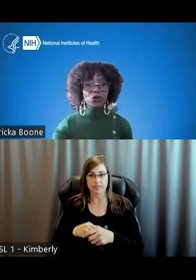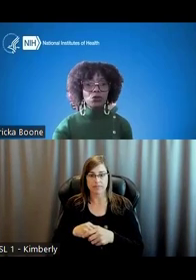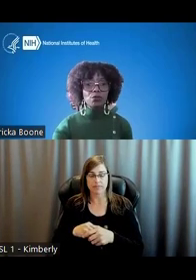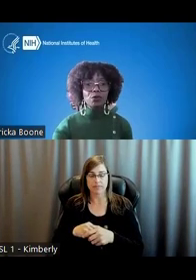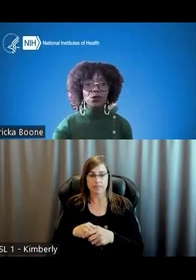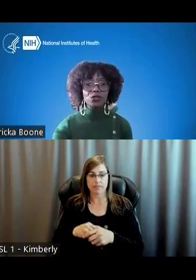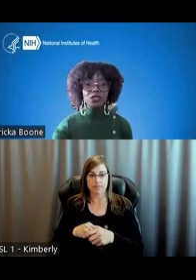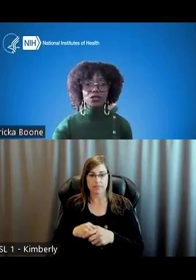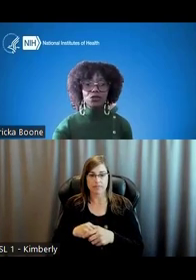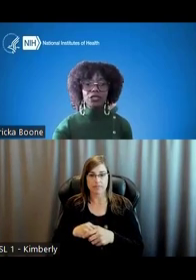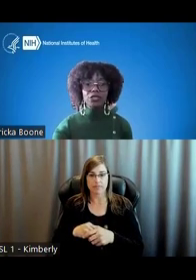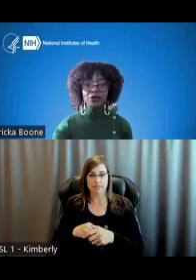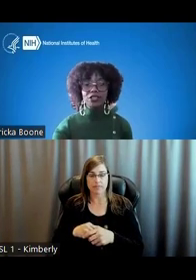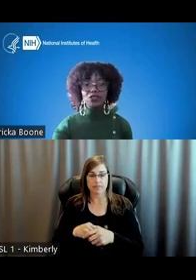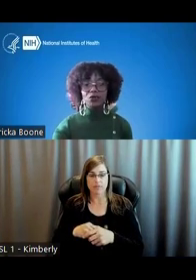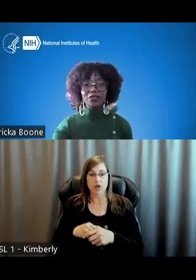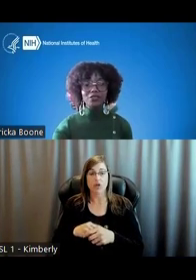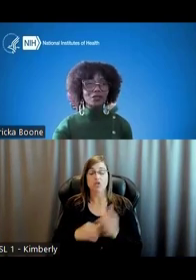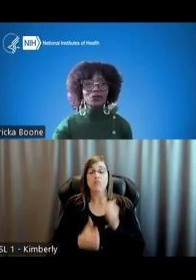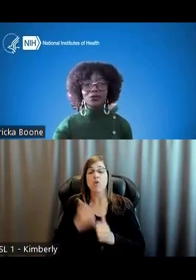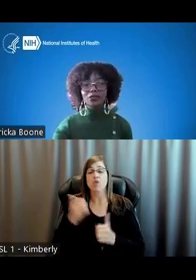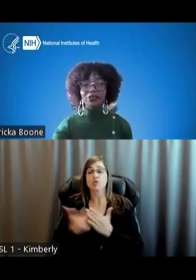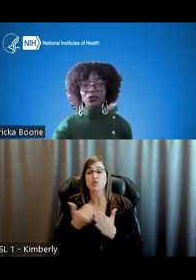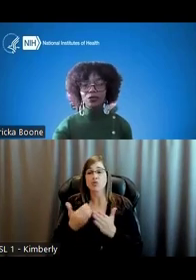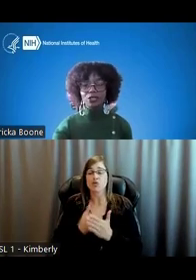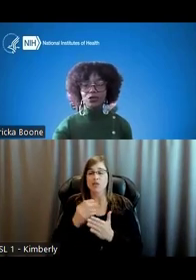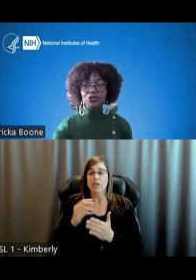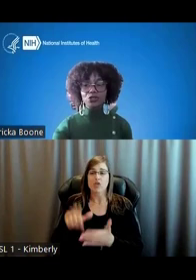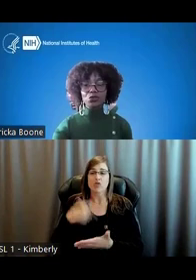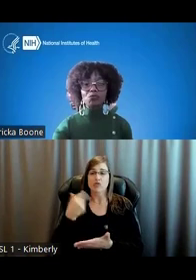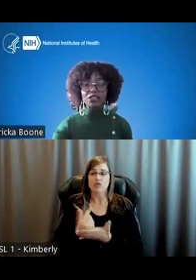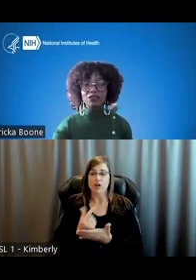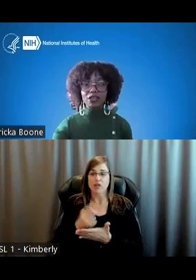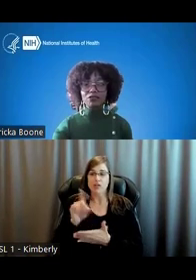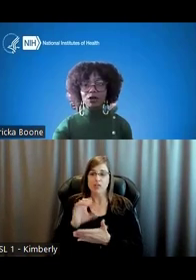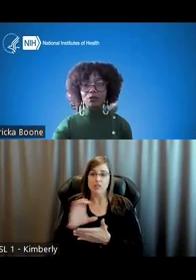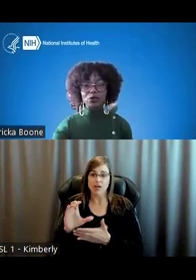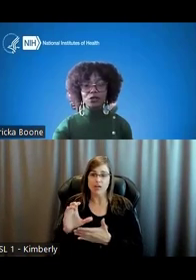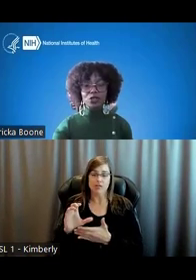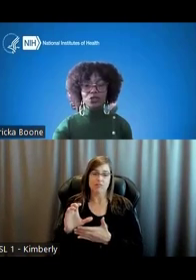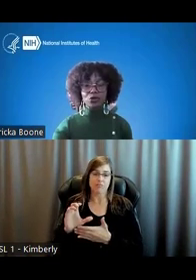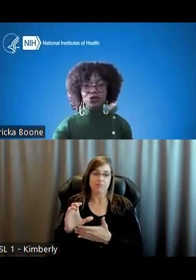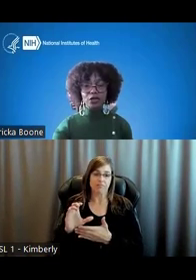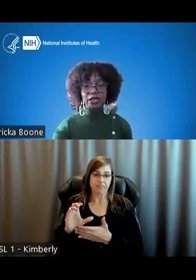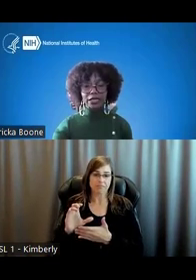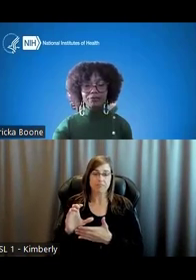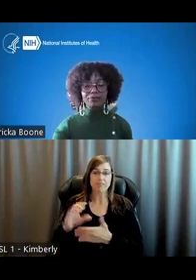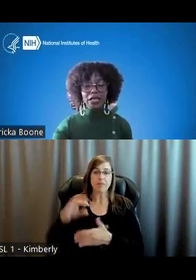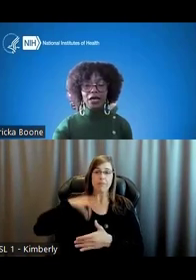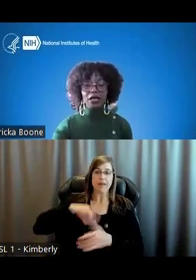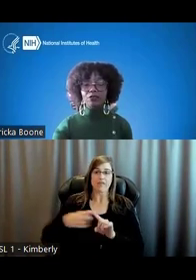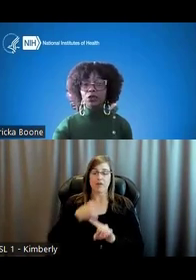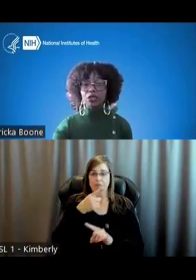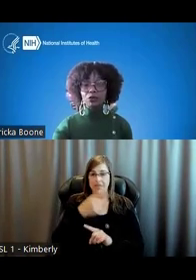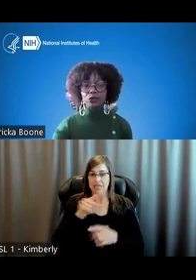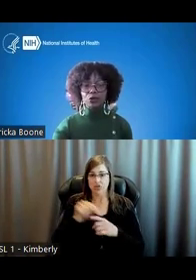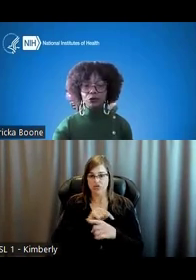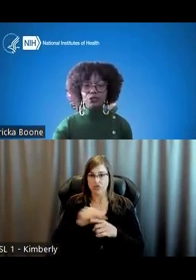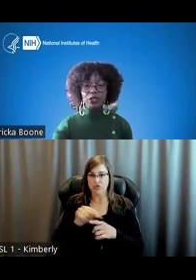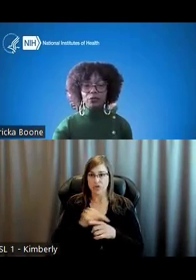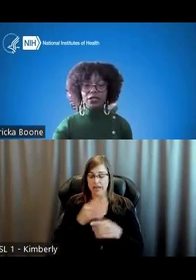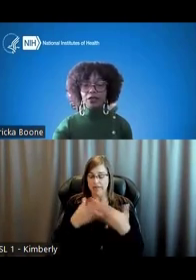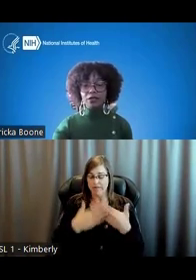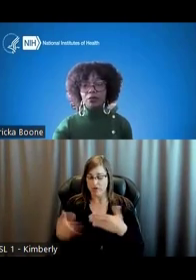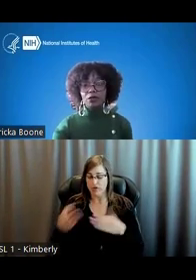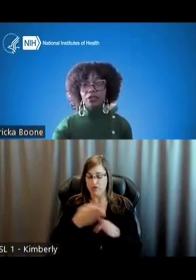So though most newly graduated doctoral level researchers would benefit from postdoctoral training and further